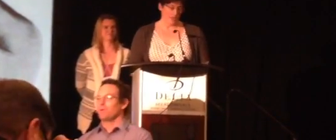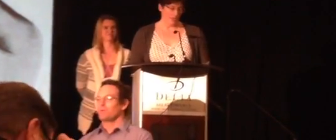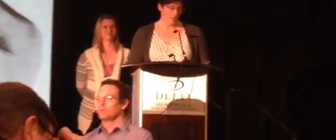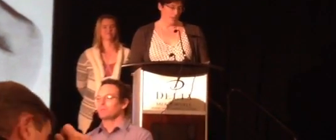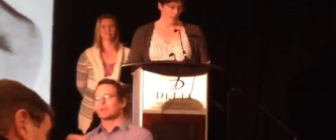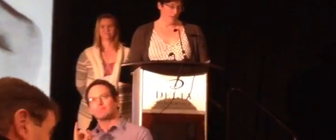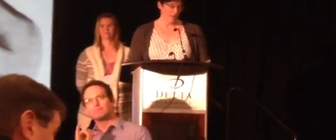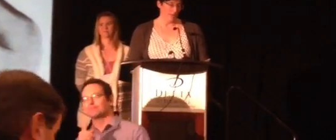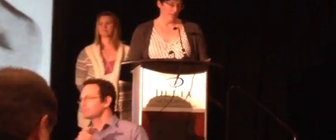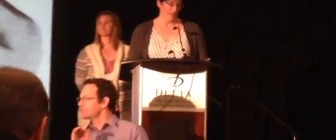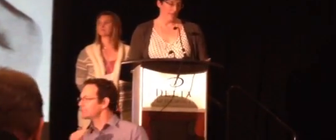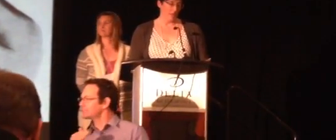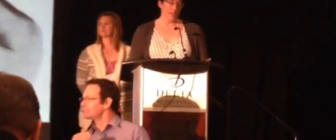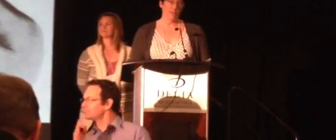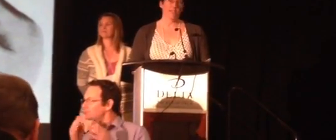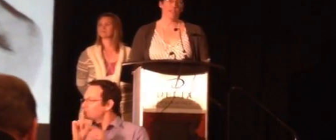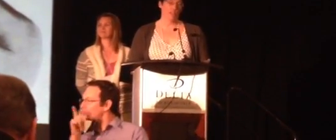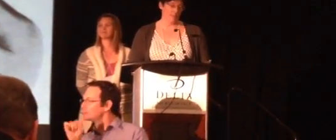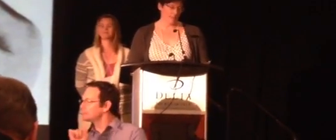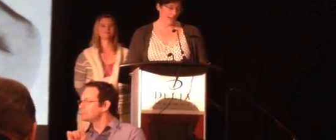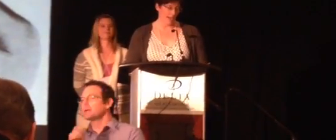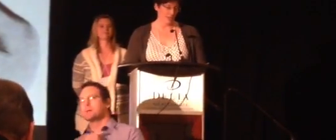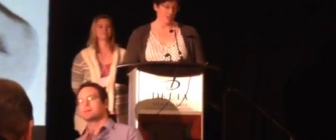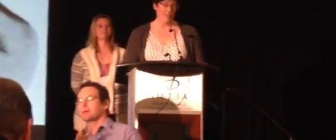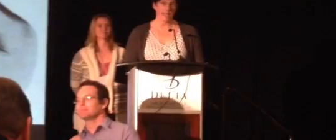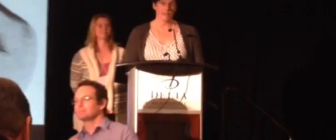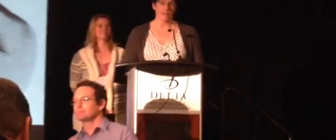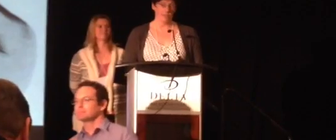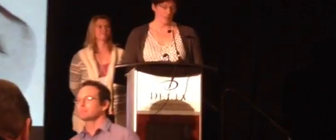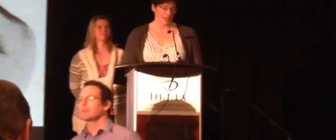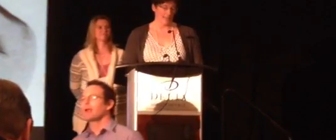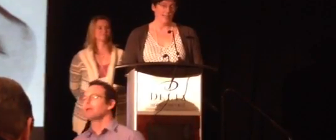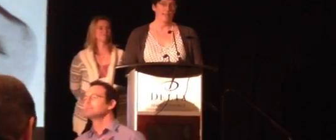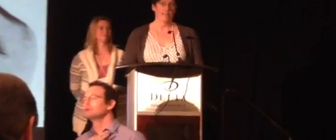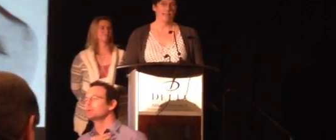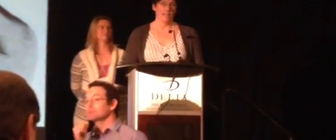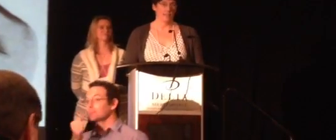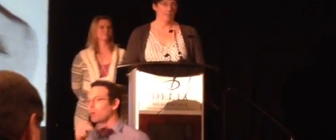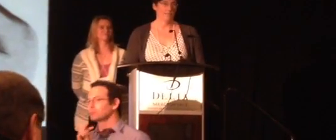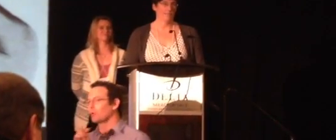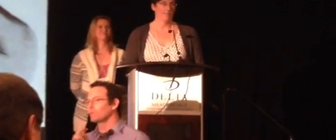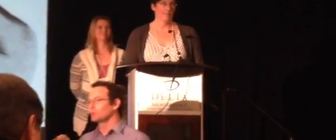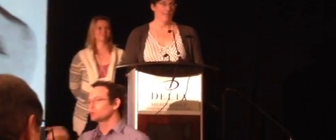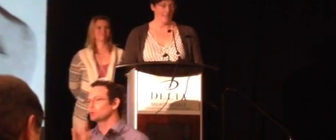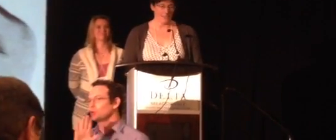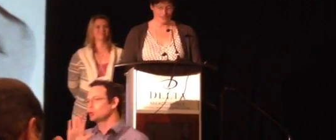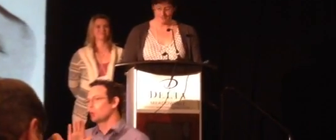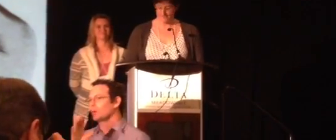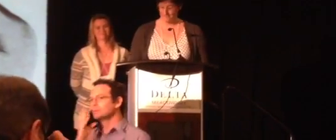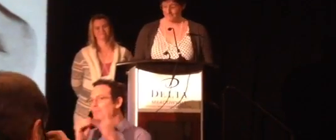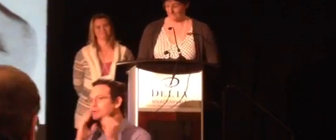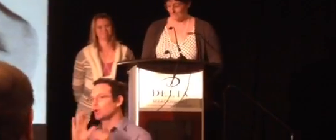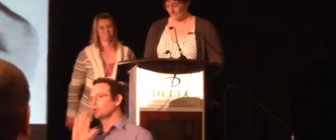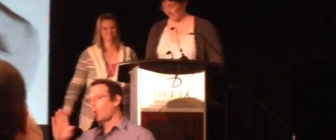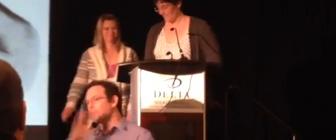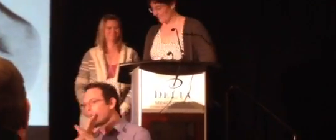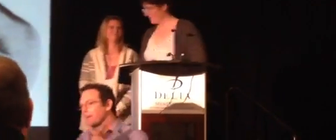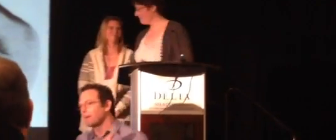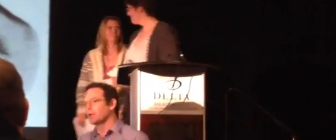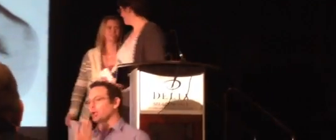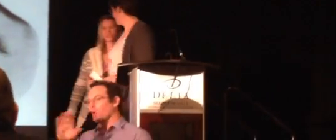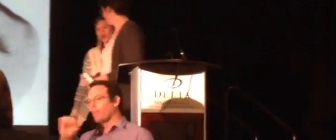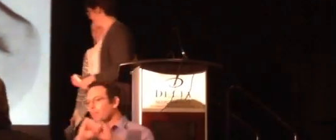your passion tomorrow and about hearing the chips and cracks you've encountered on your way to get here. Thank you.